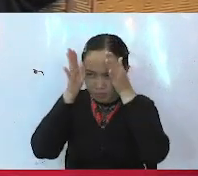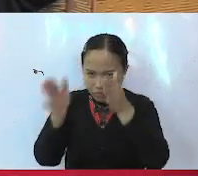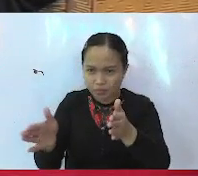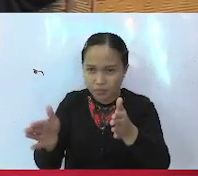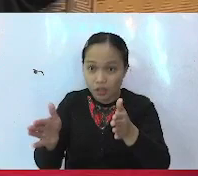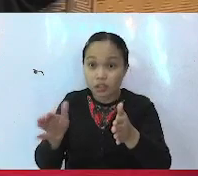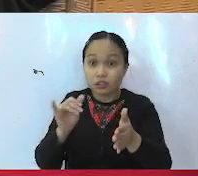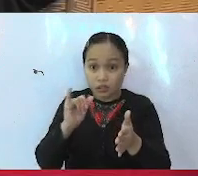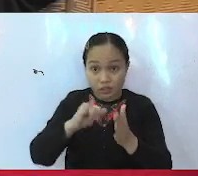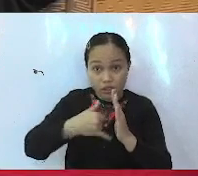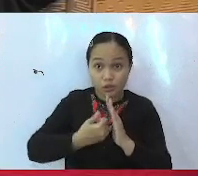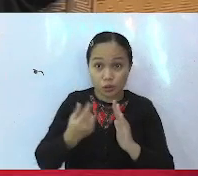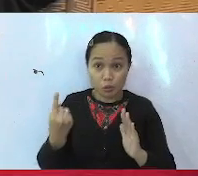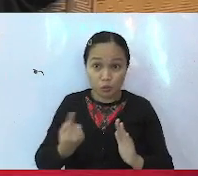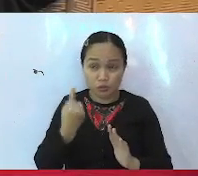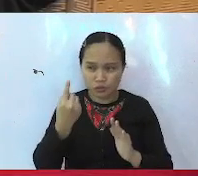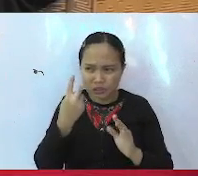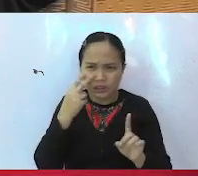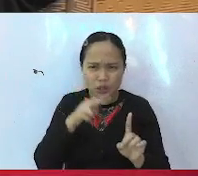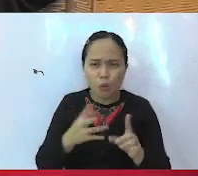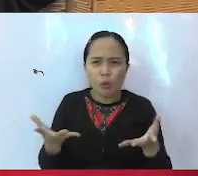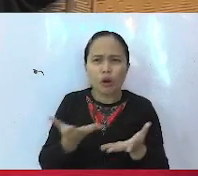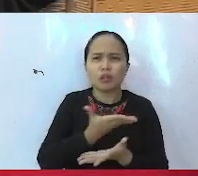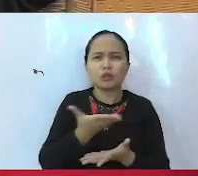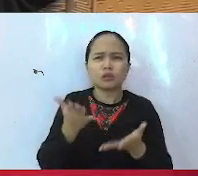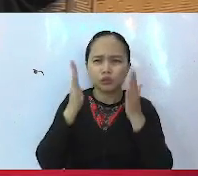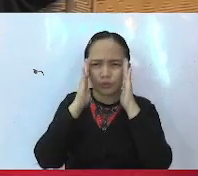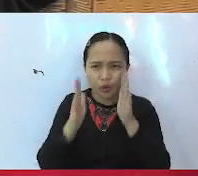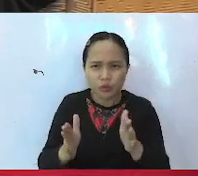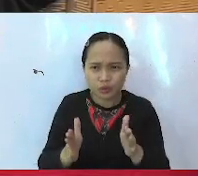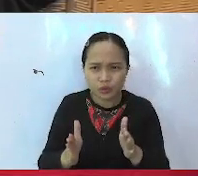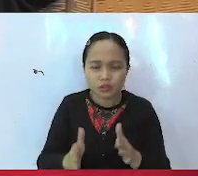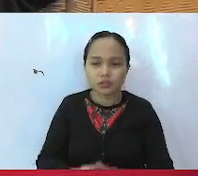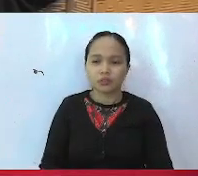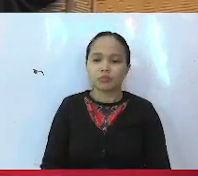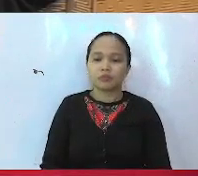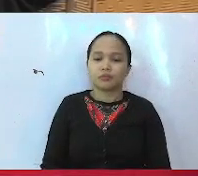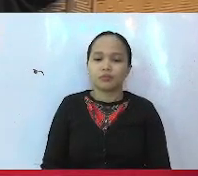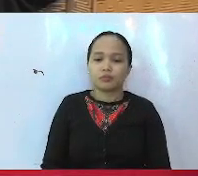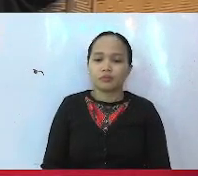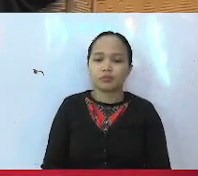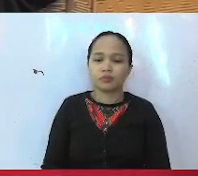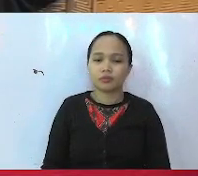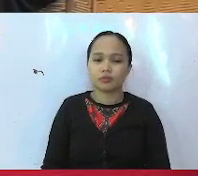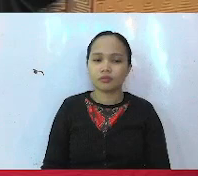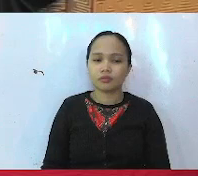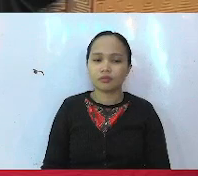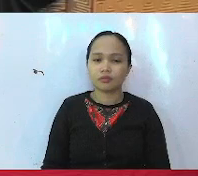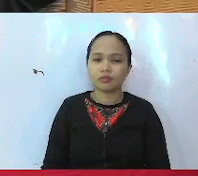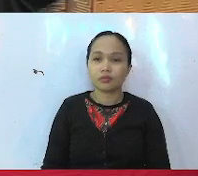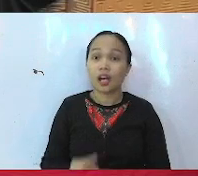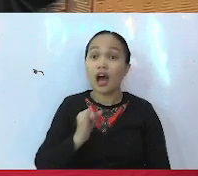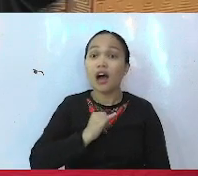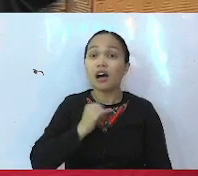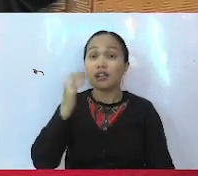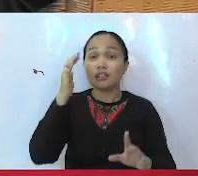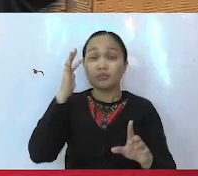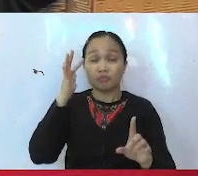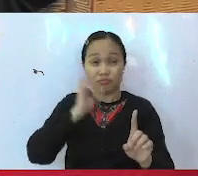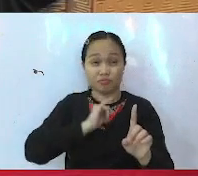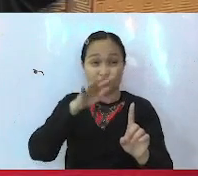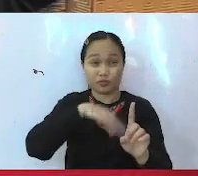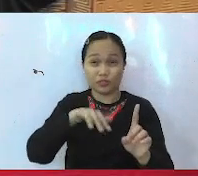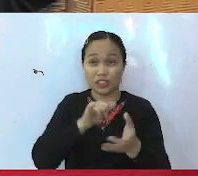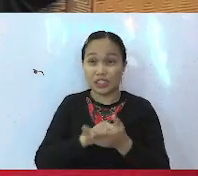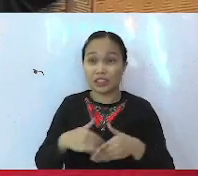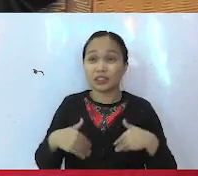on where you're looking. Yeah, that's right. You know, that's just right. Based on where you're looking. I look at the young people here just